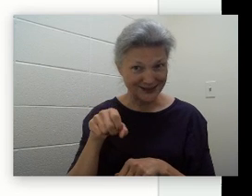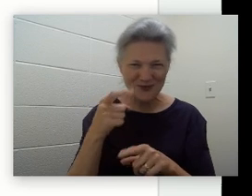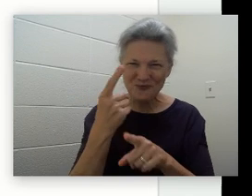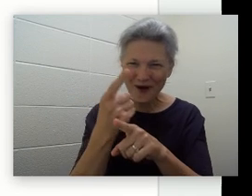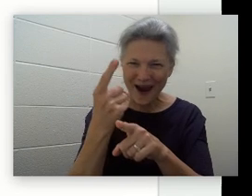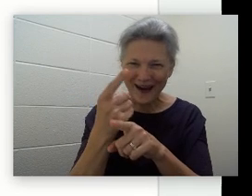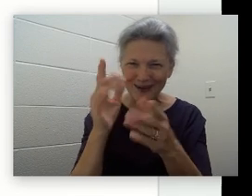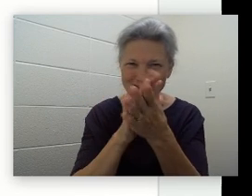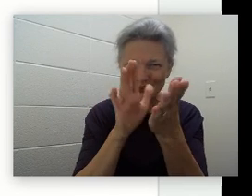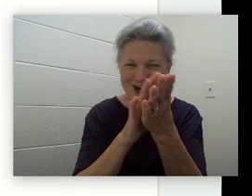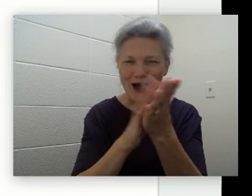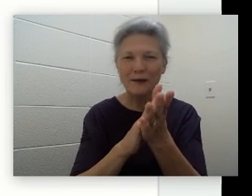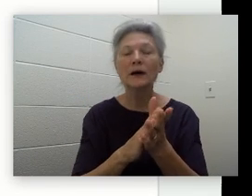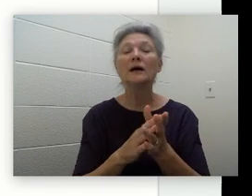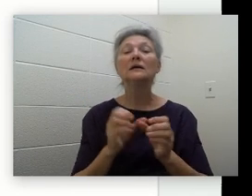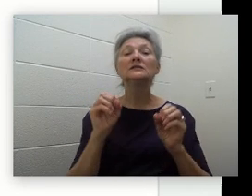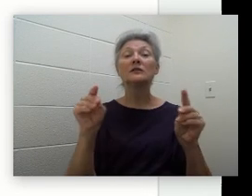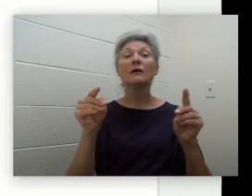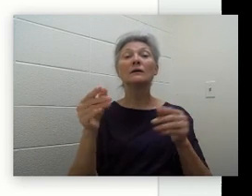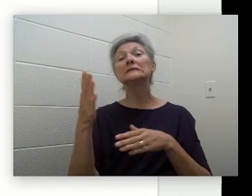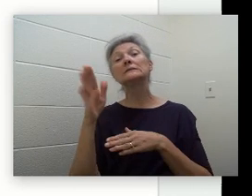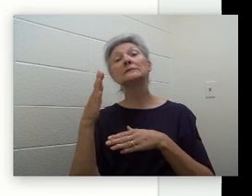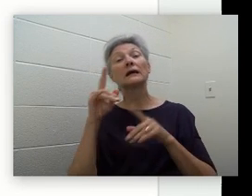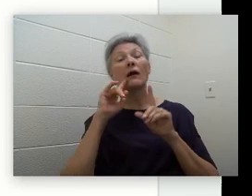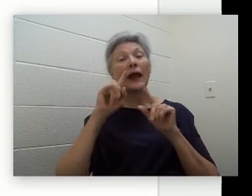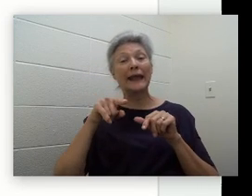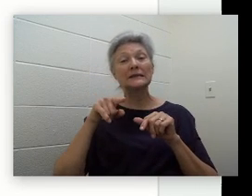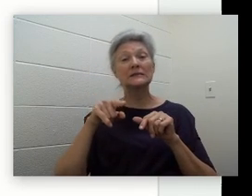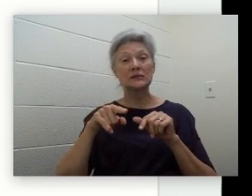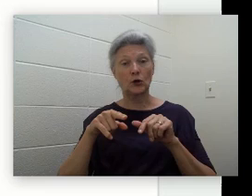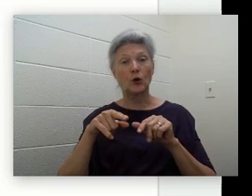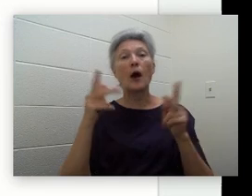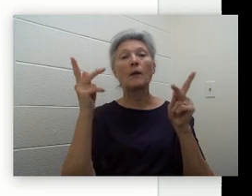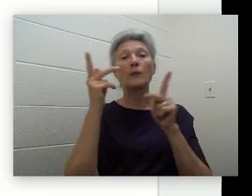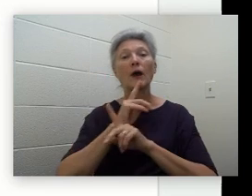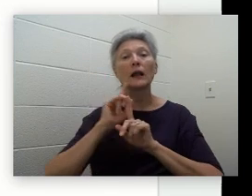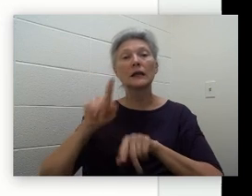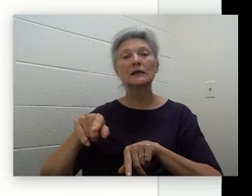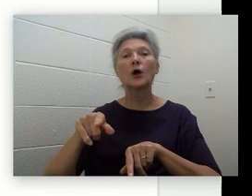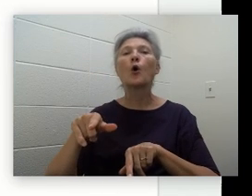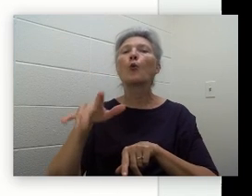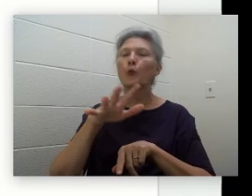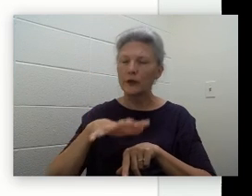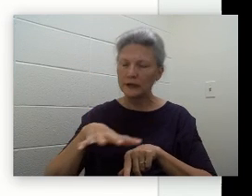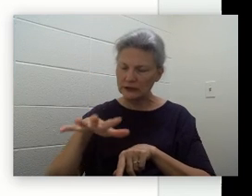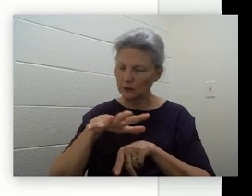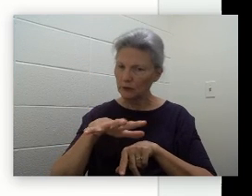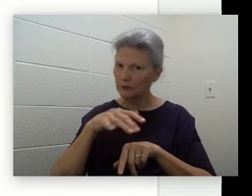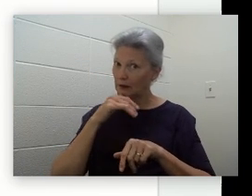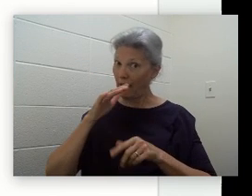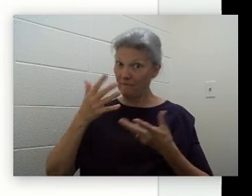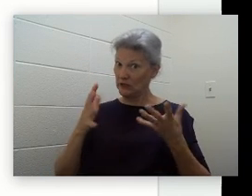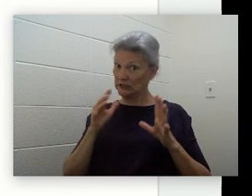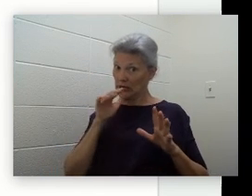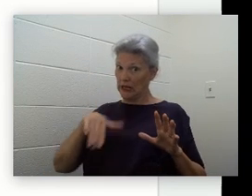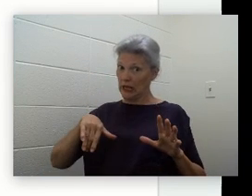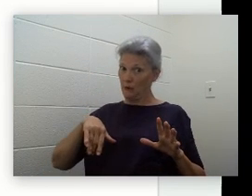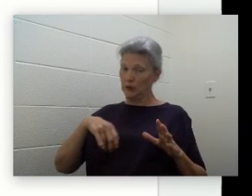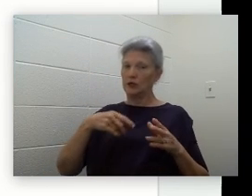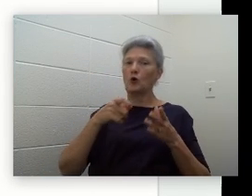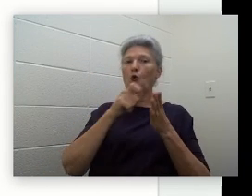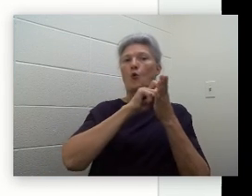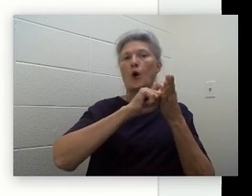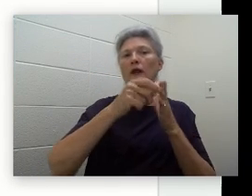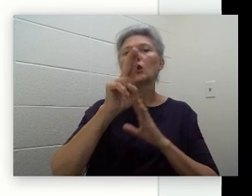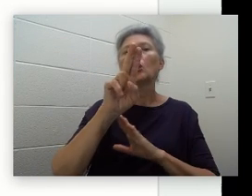right. Great job. So, seems like our answer, our product is reasonable. We are not finished yet, folks. We need to write down our unit. So